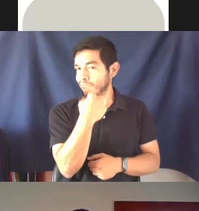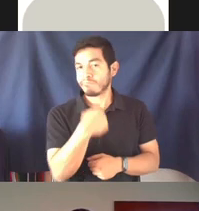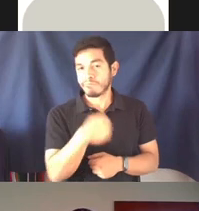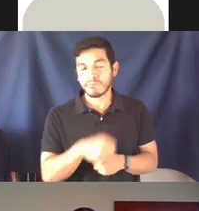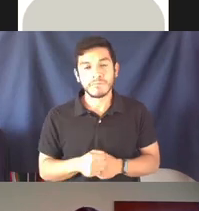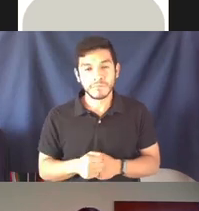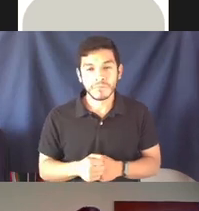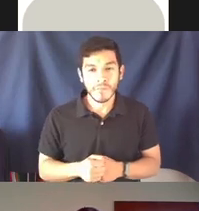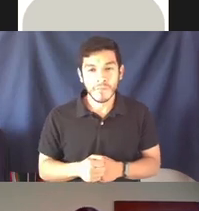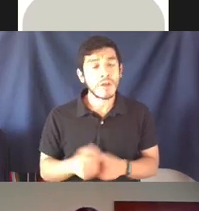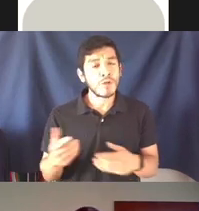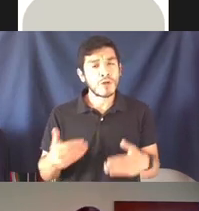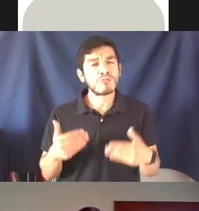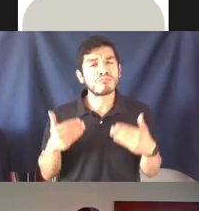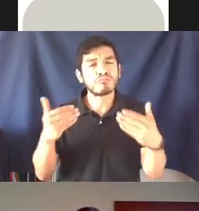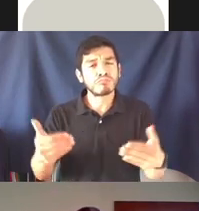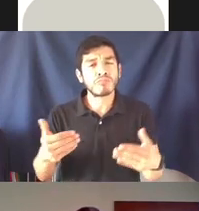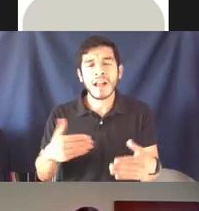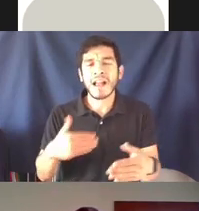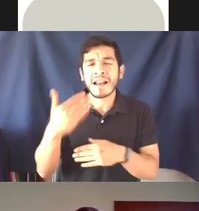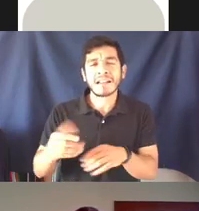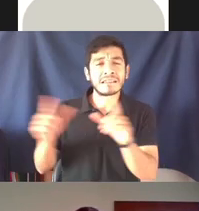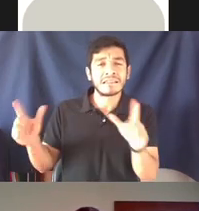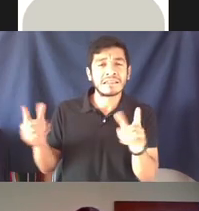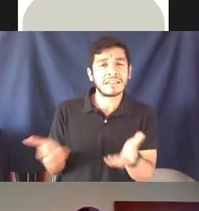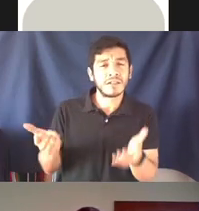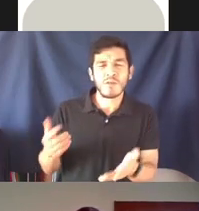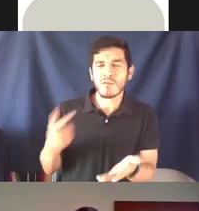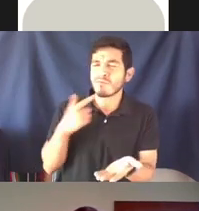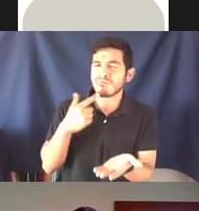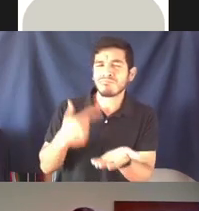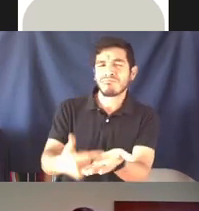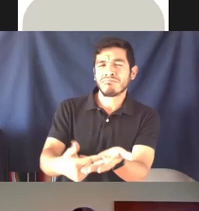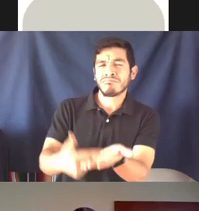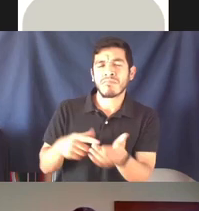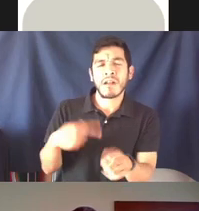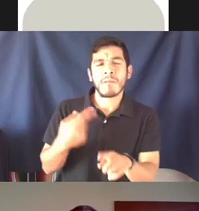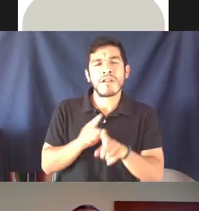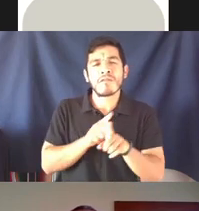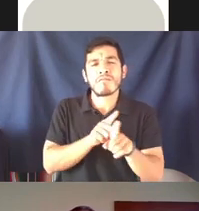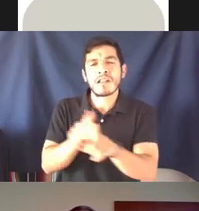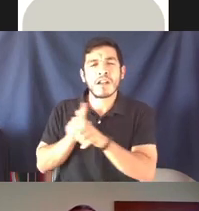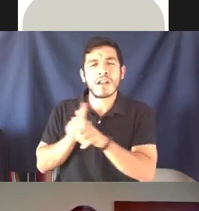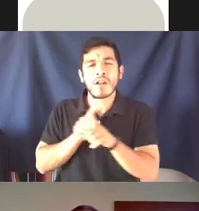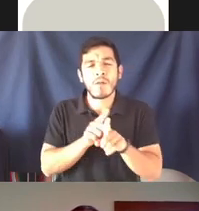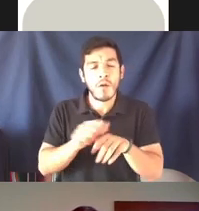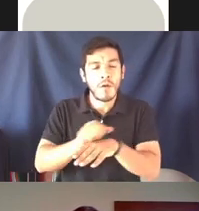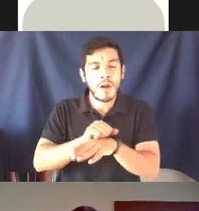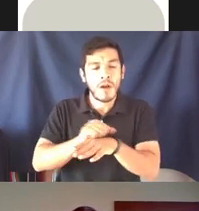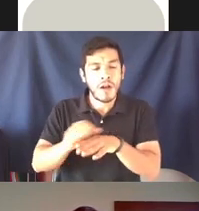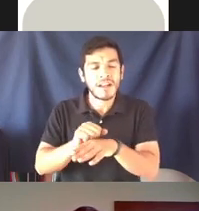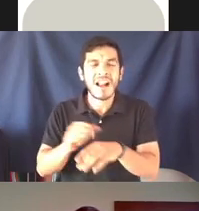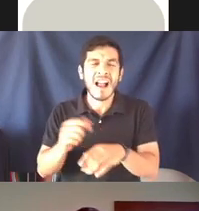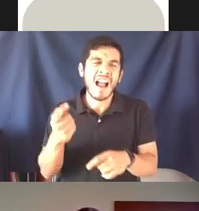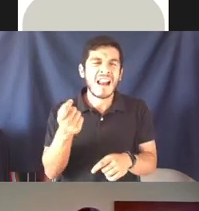go ahead and move on to the next slide here. We're going to be talking a little bit about peer mentoring practices and kind of going a little bit beyond just